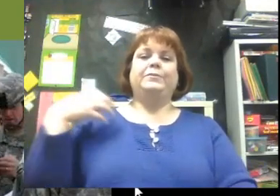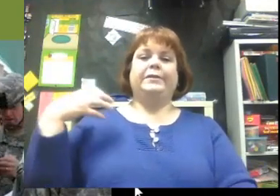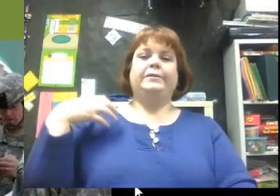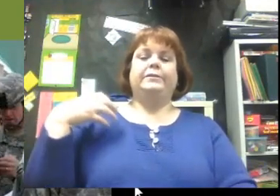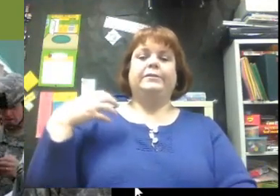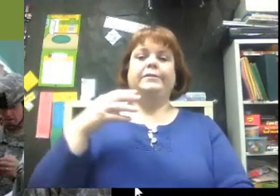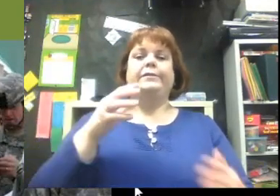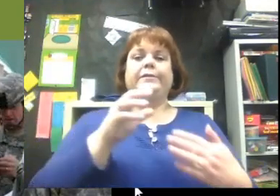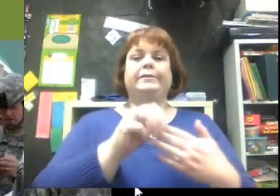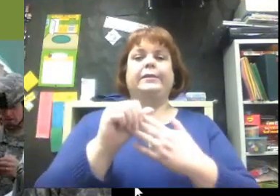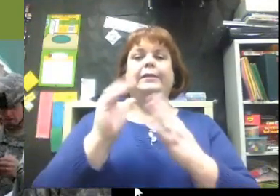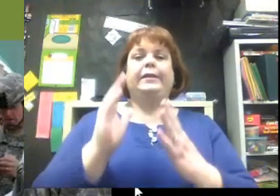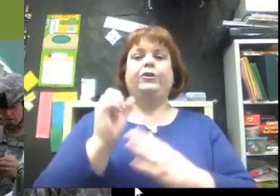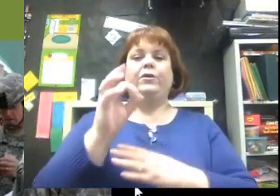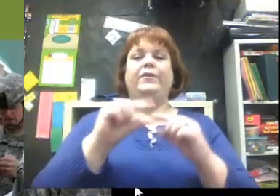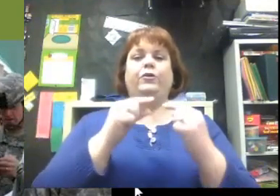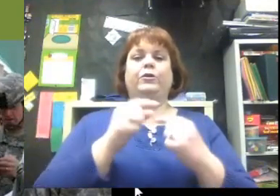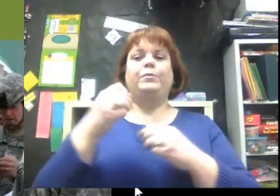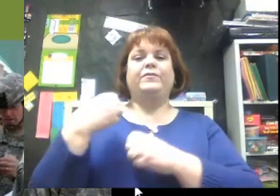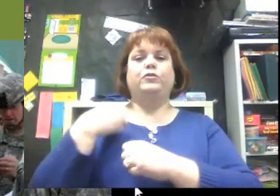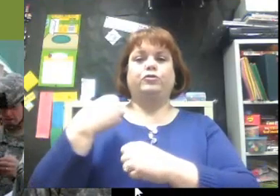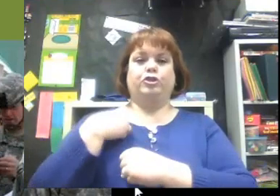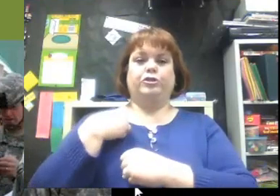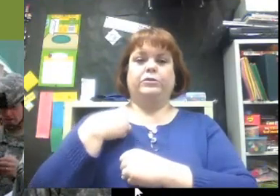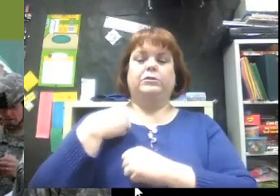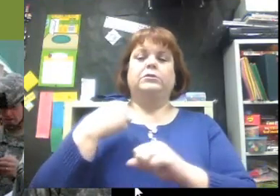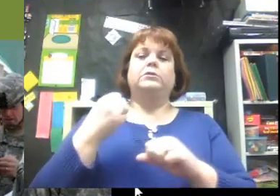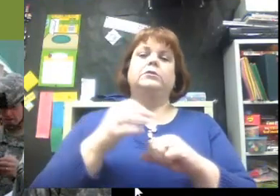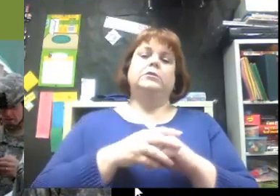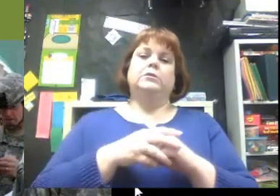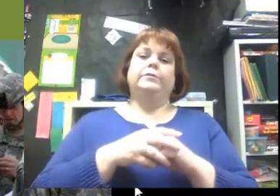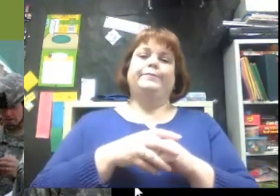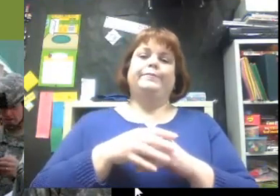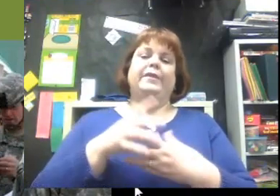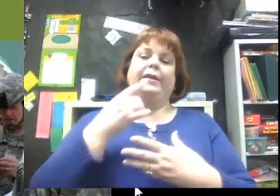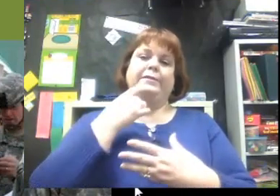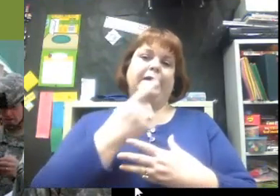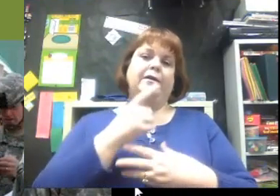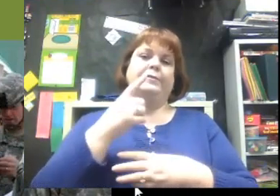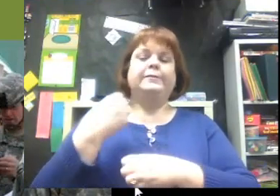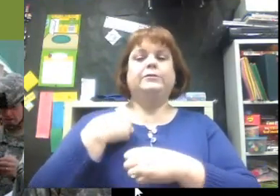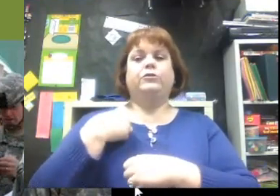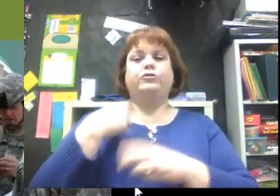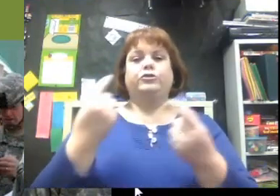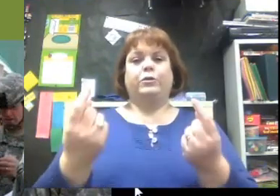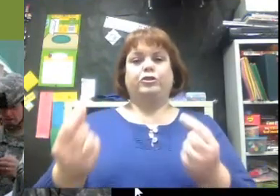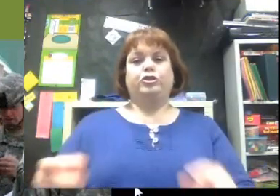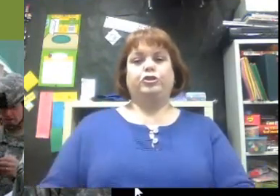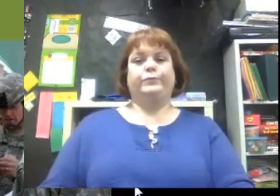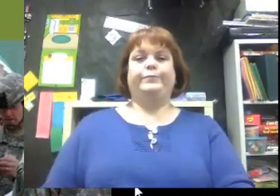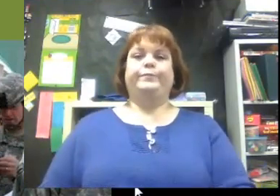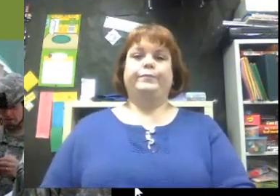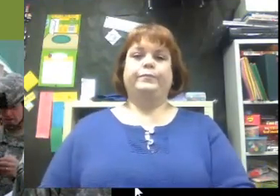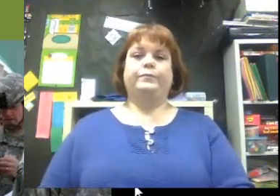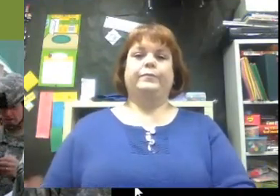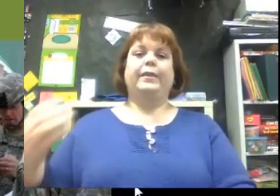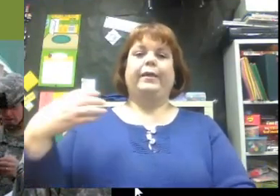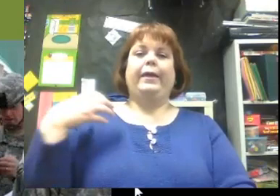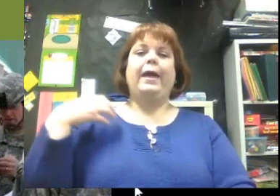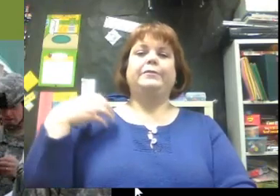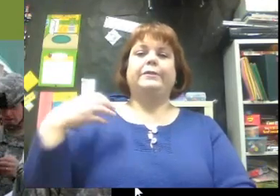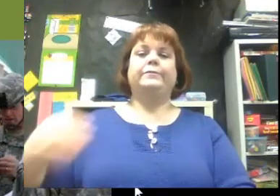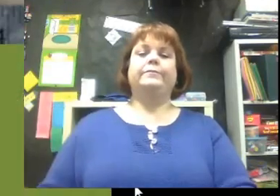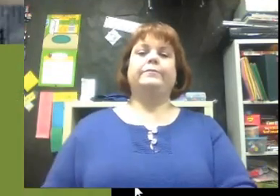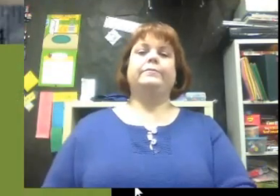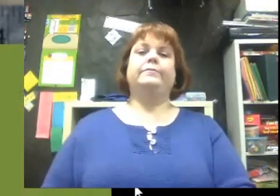Captain. The leader of a group of soldiers. He tells the soldiers what to do.